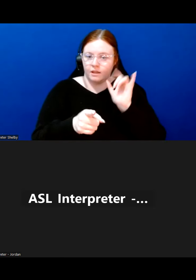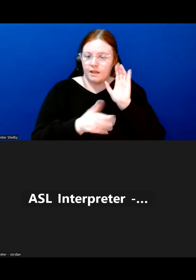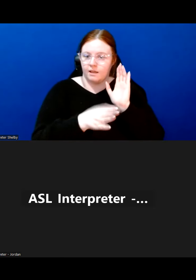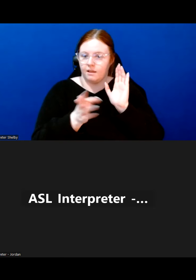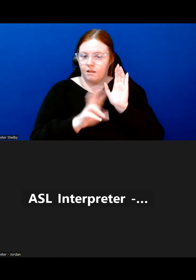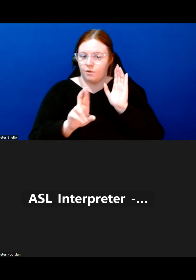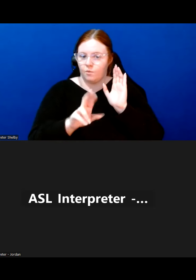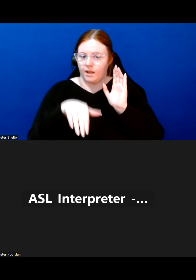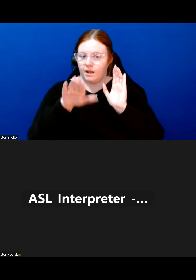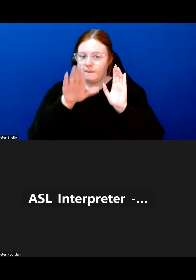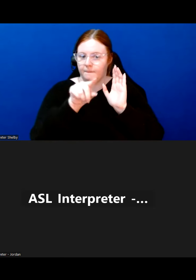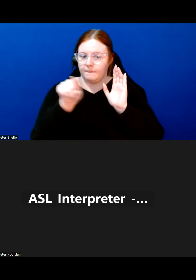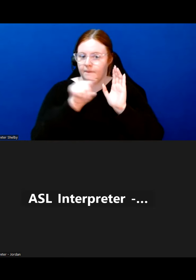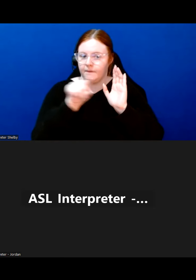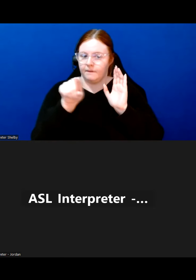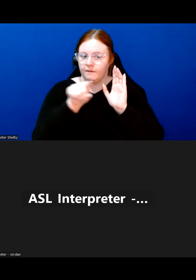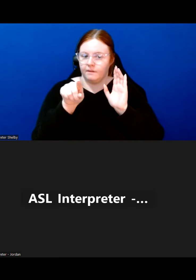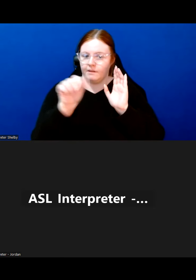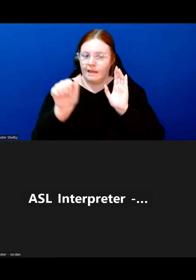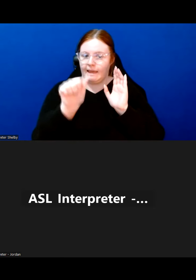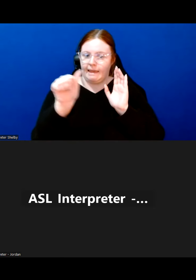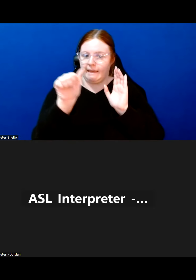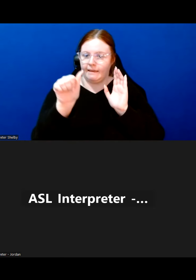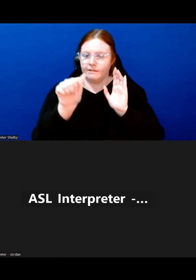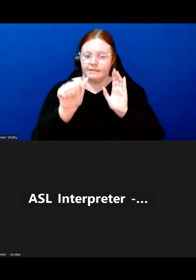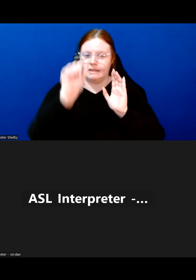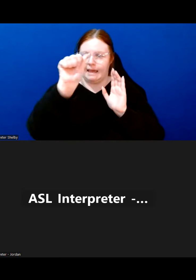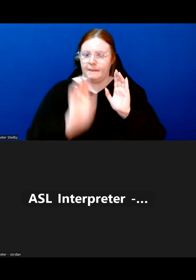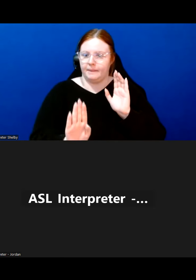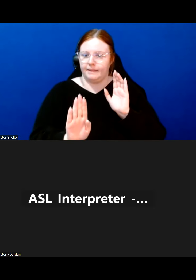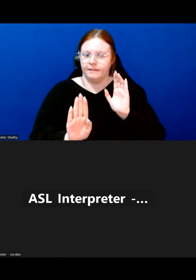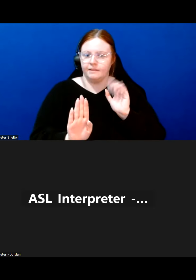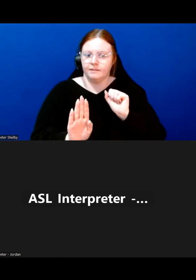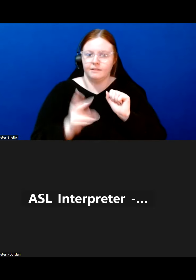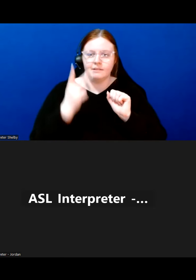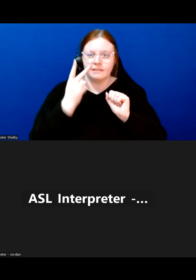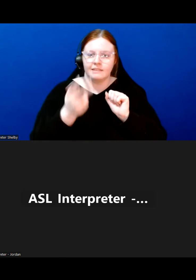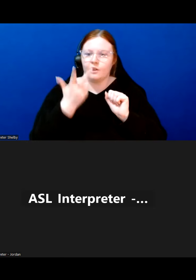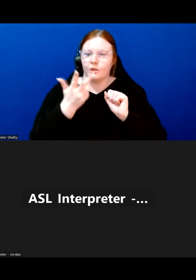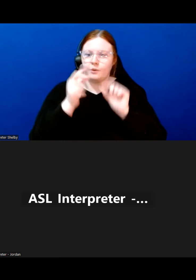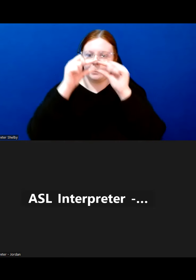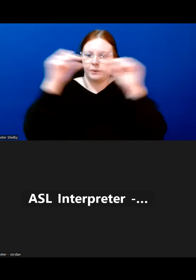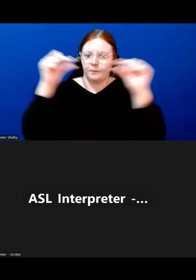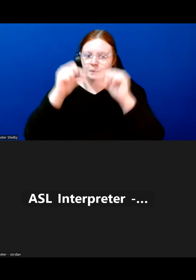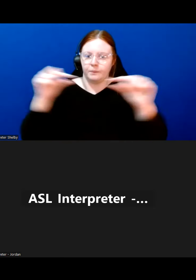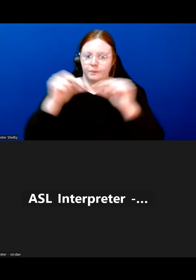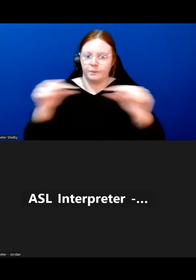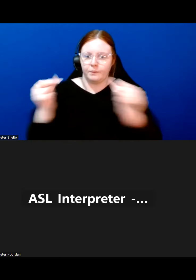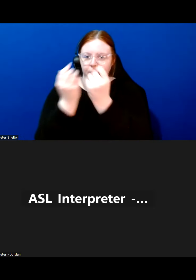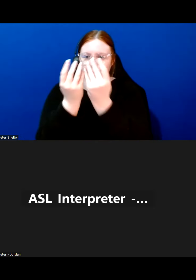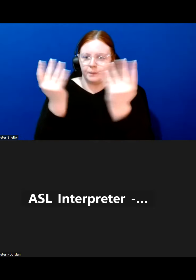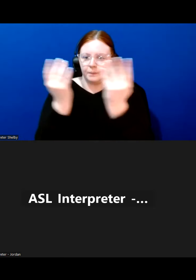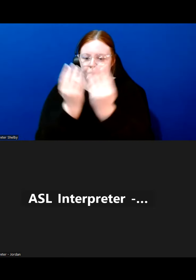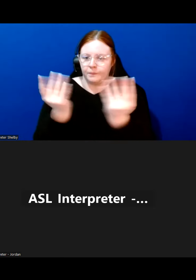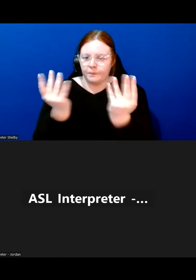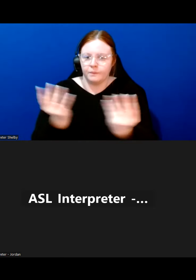in that A diagram there. You can see there's three little rows along the bottom of little hair cells that